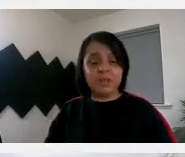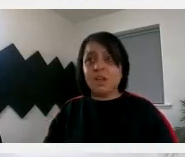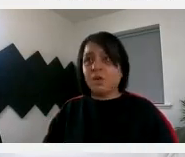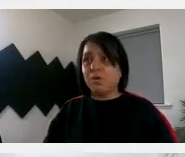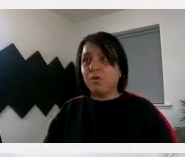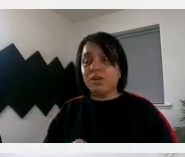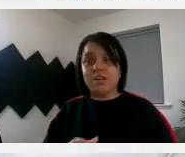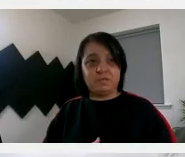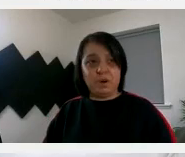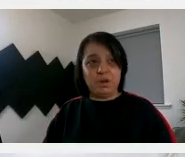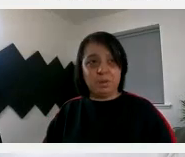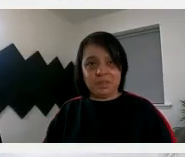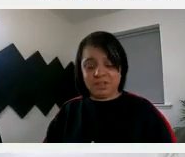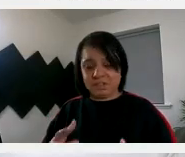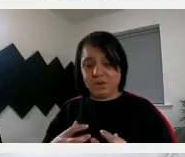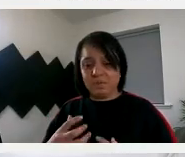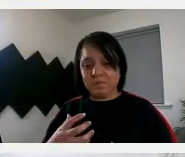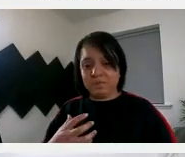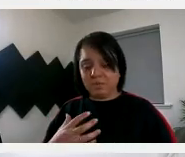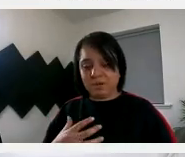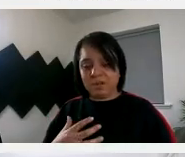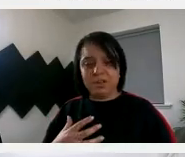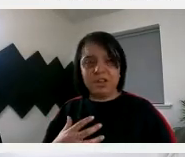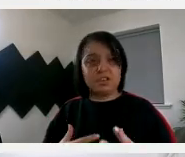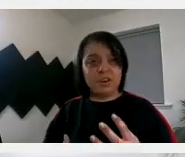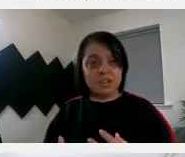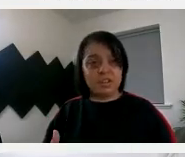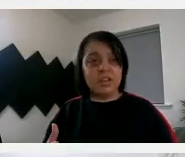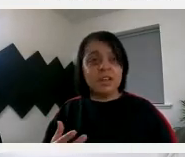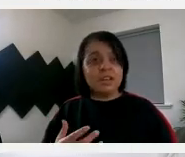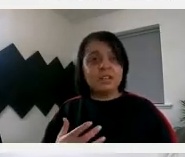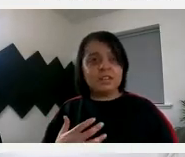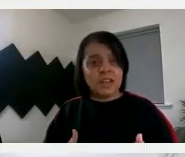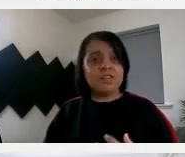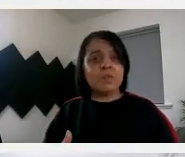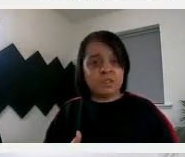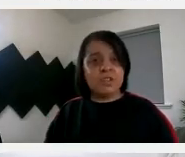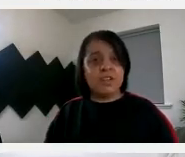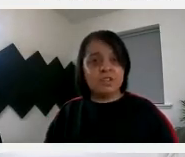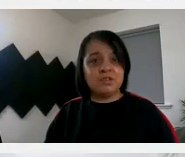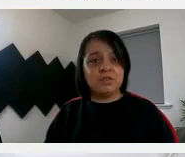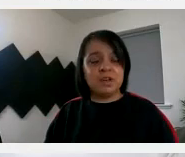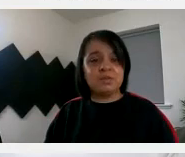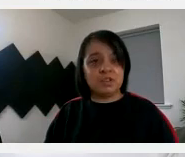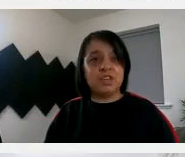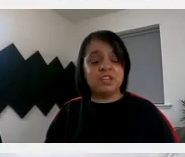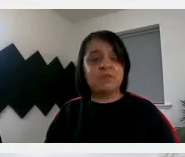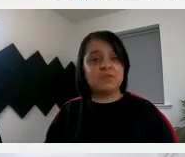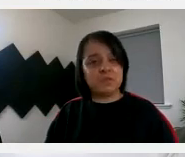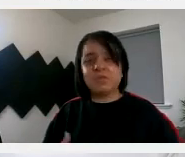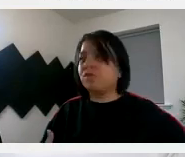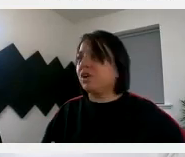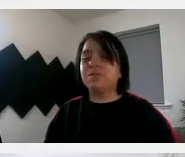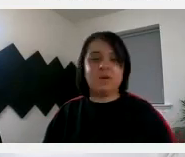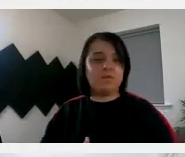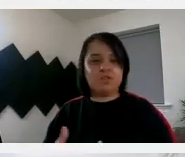Or if it's Parliament things and they want to integrate deaf community into society, because